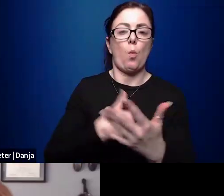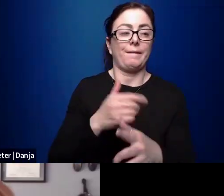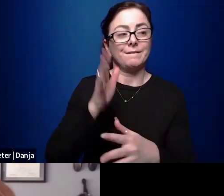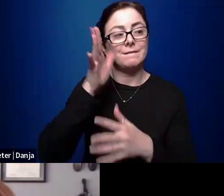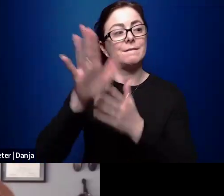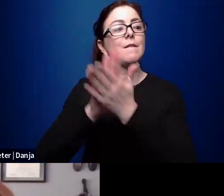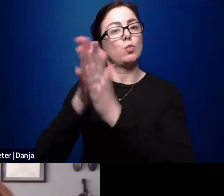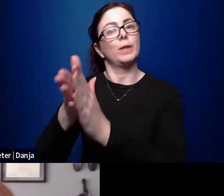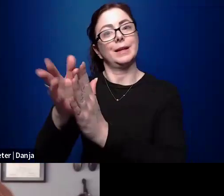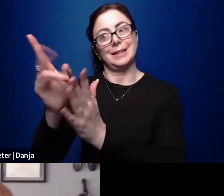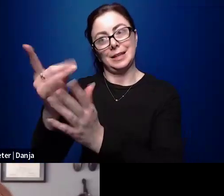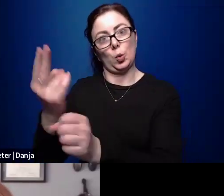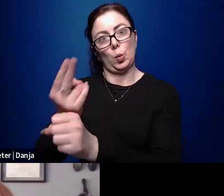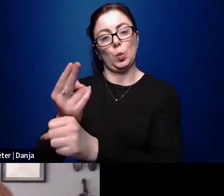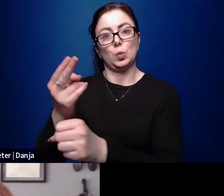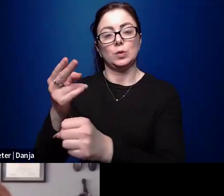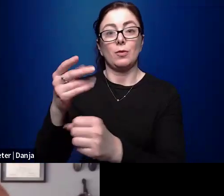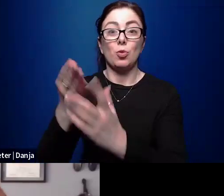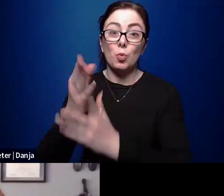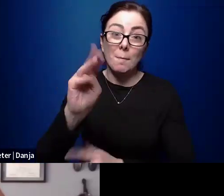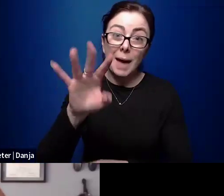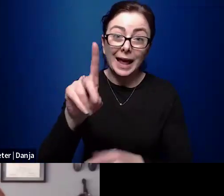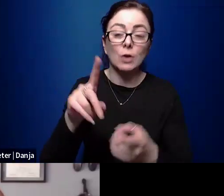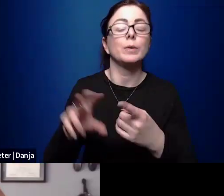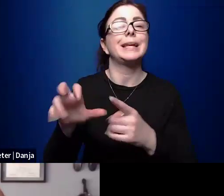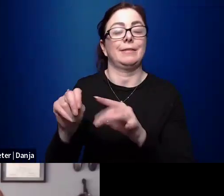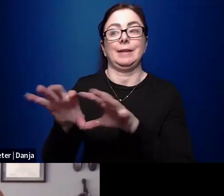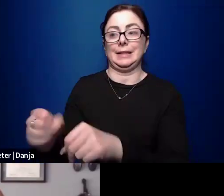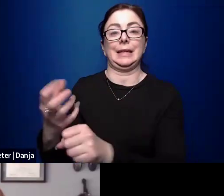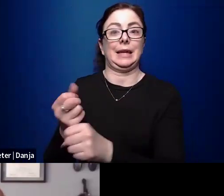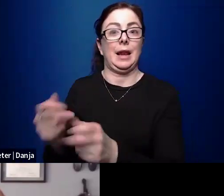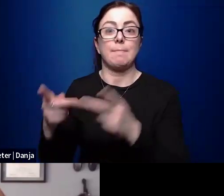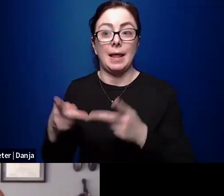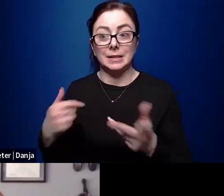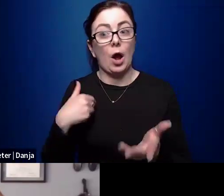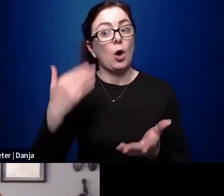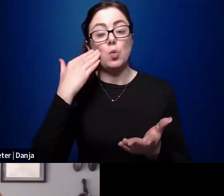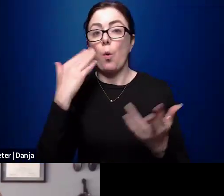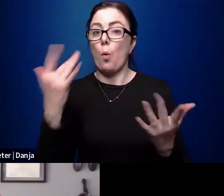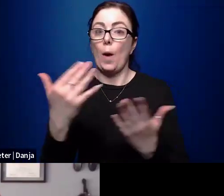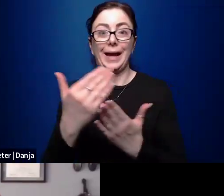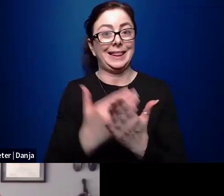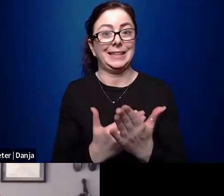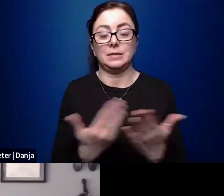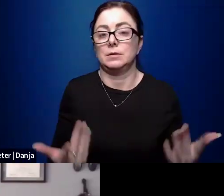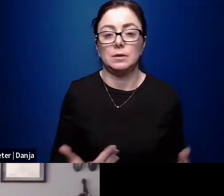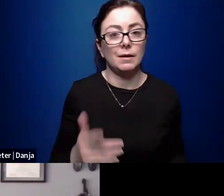in order to even secure a spot in a facility. And I know there's people waiting. The wait lists are 5 to 15 years long, and